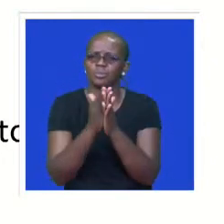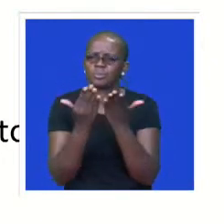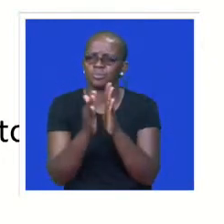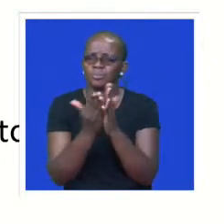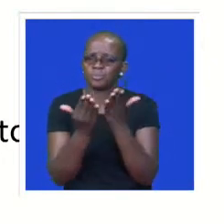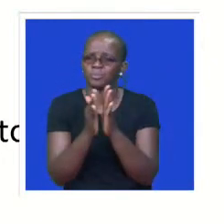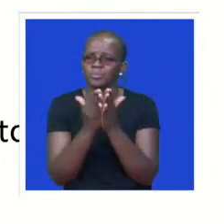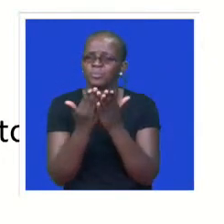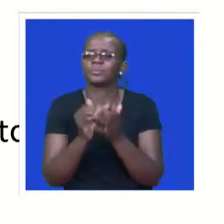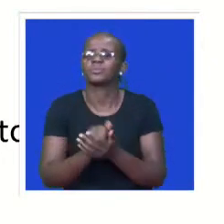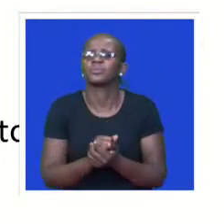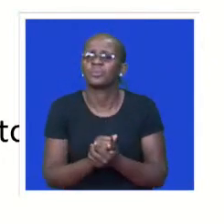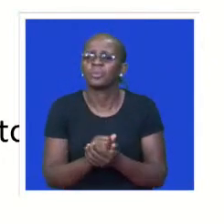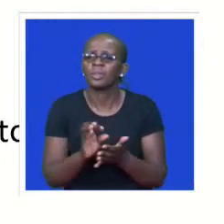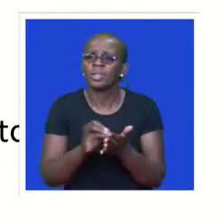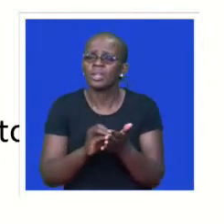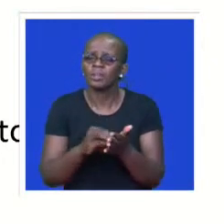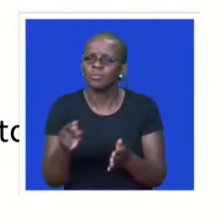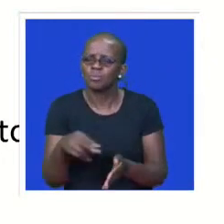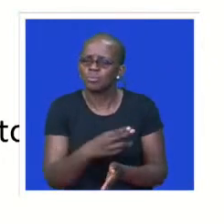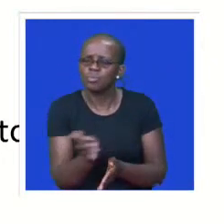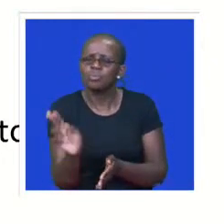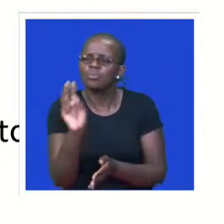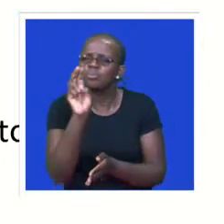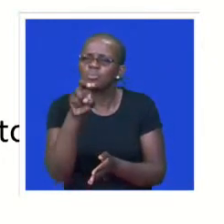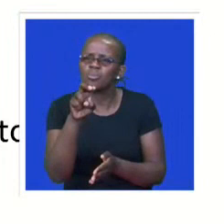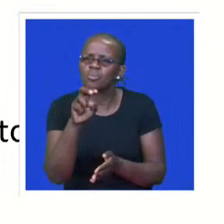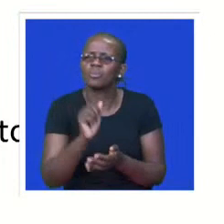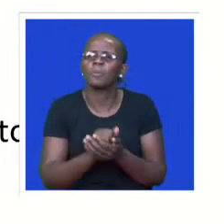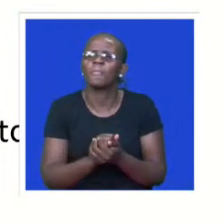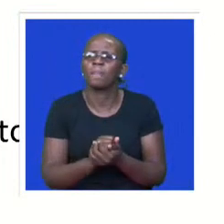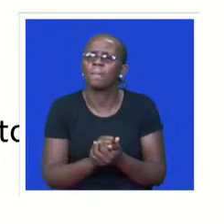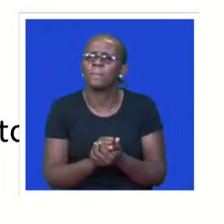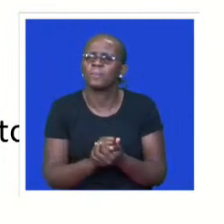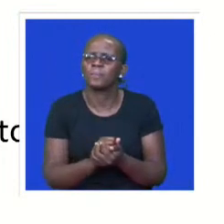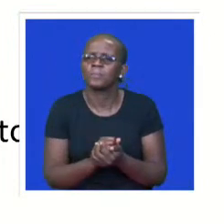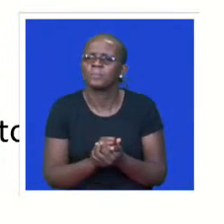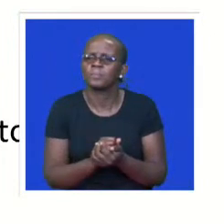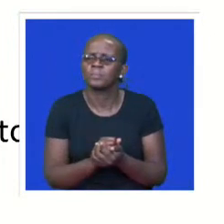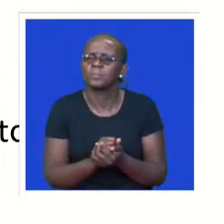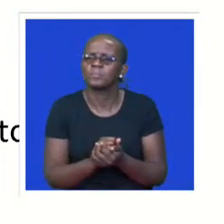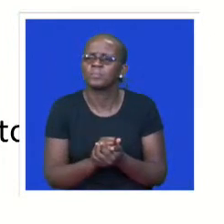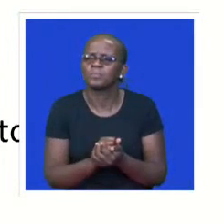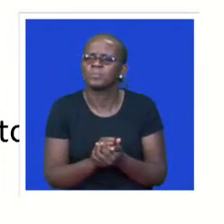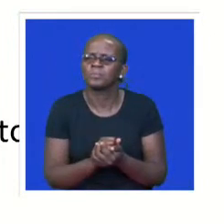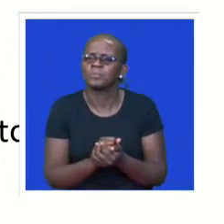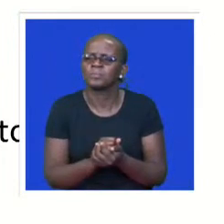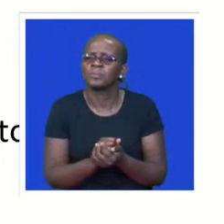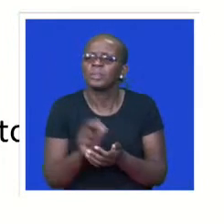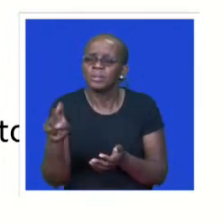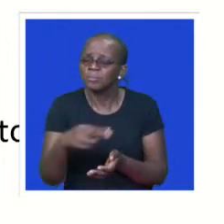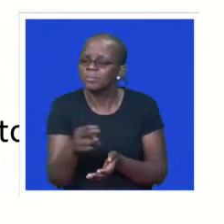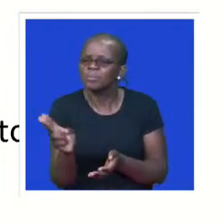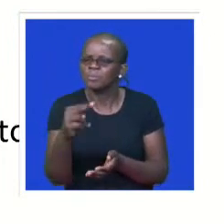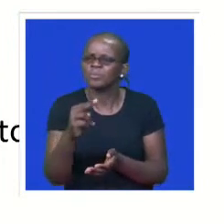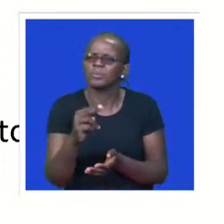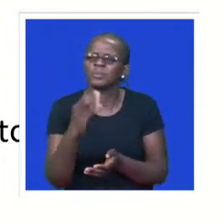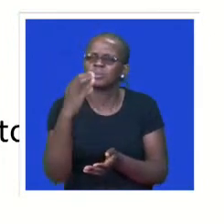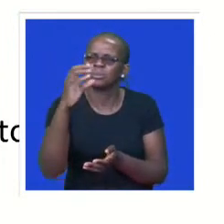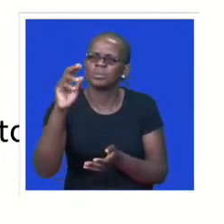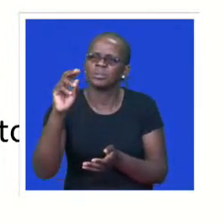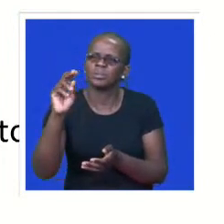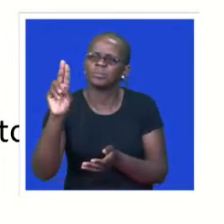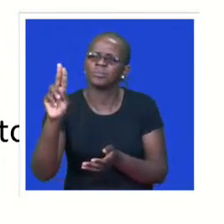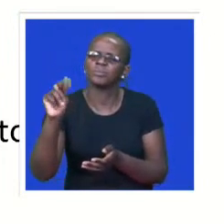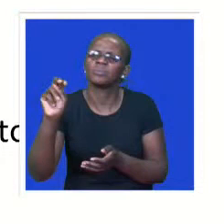begins with that the serpent was more cunning than all the other animals that God had